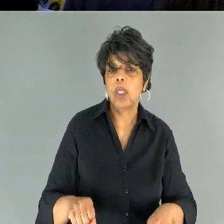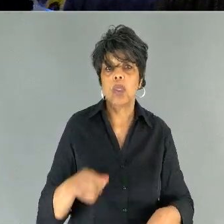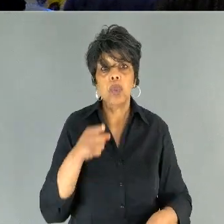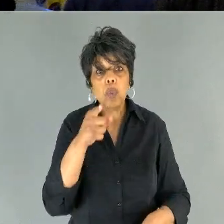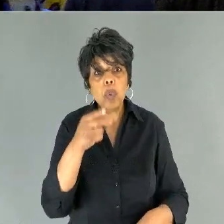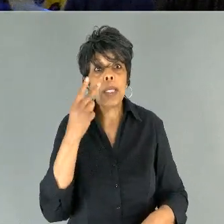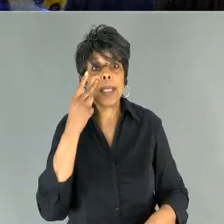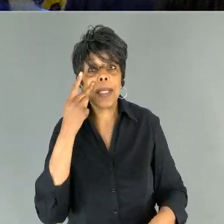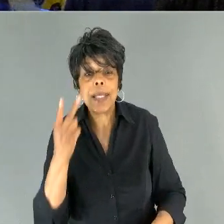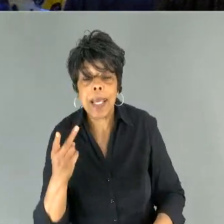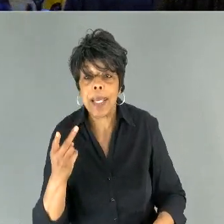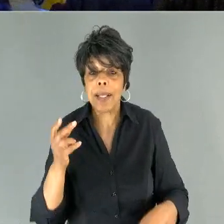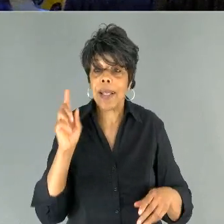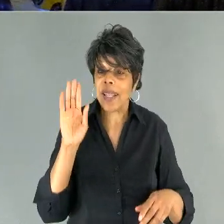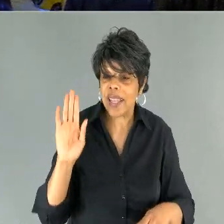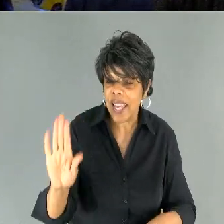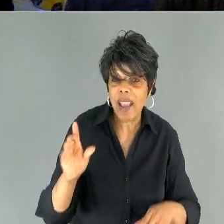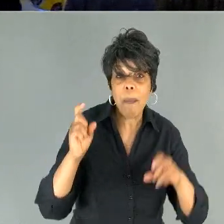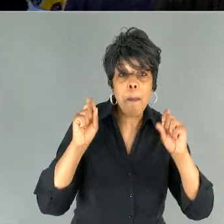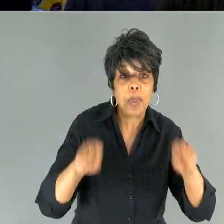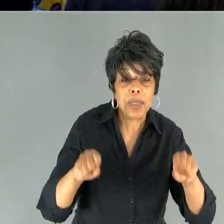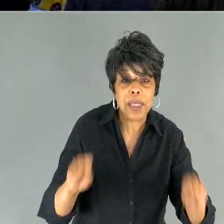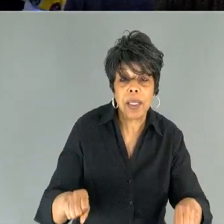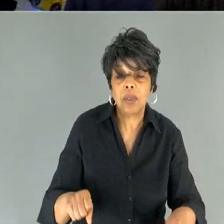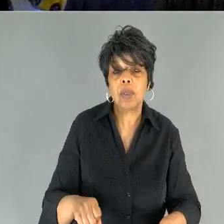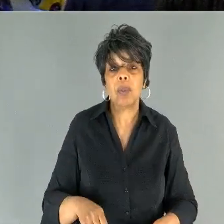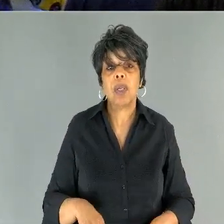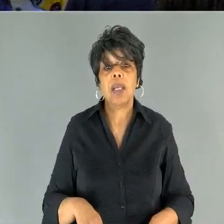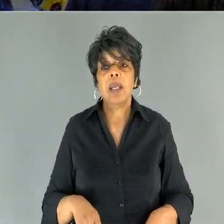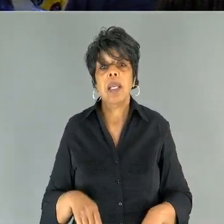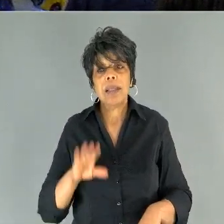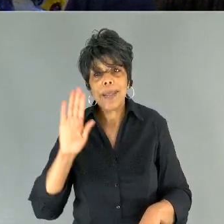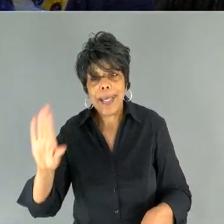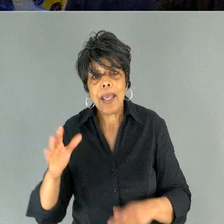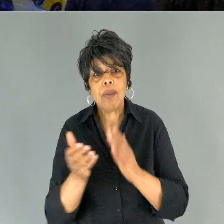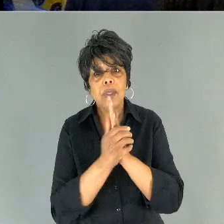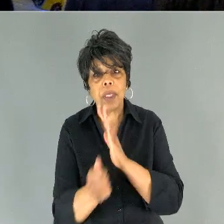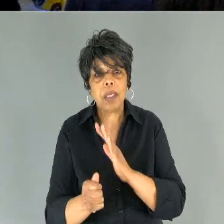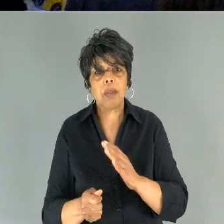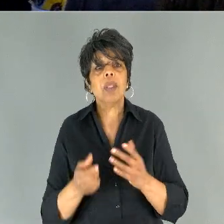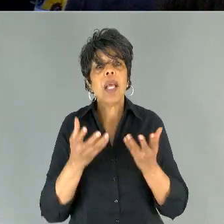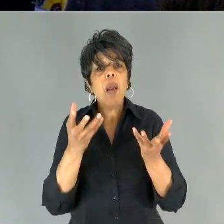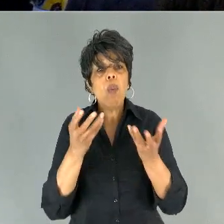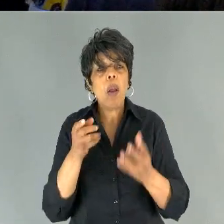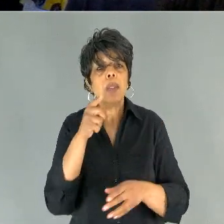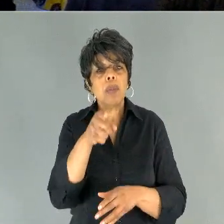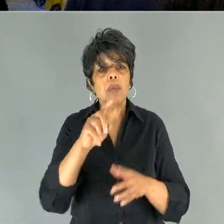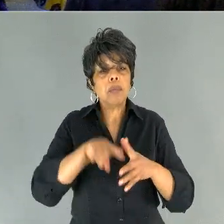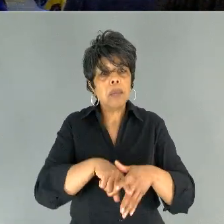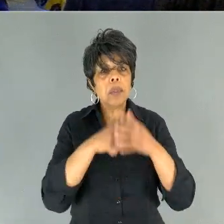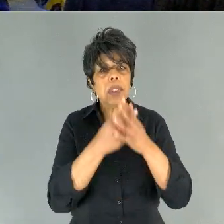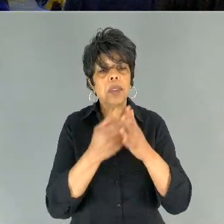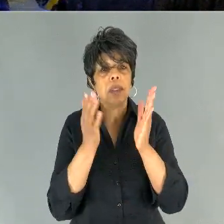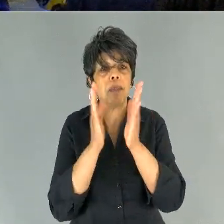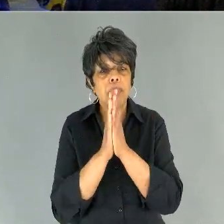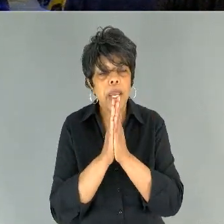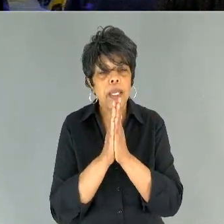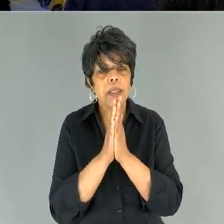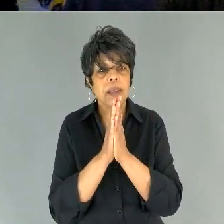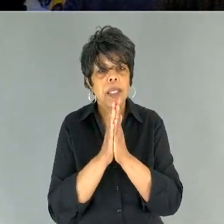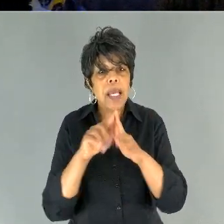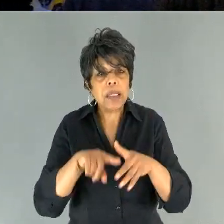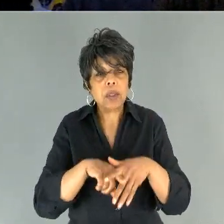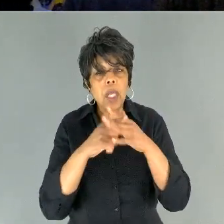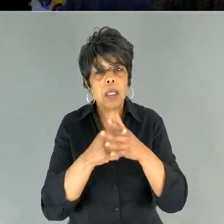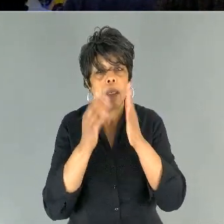You can see the goodness of the Lord over. I want you to start to pray. I want you to start to call forth. I want you to get in the